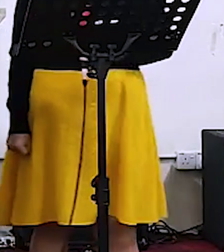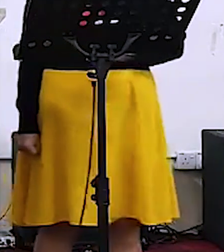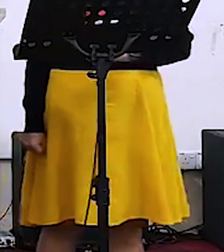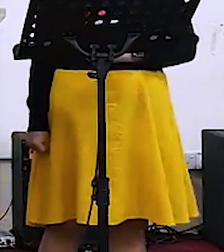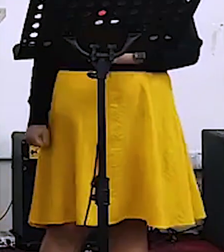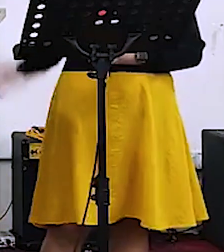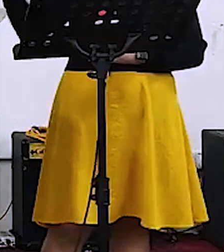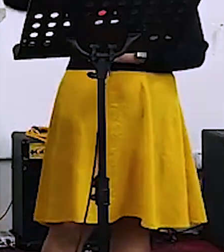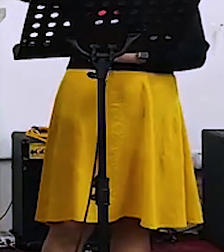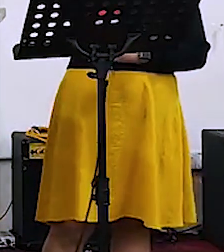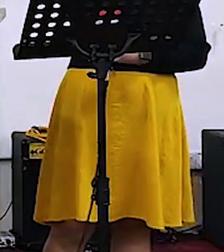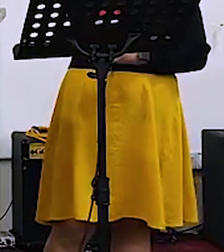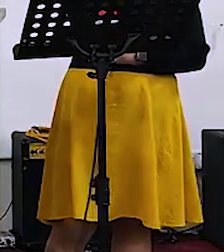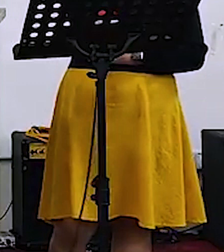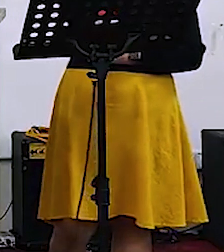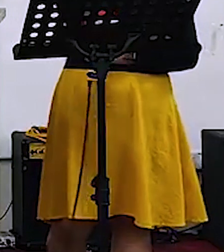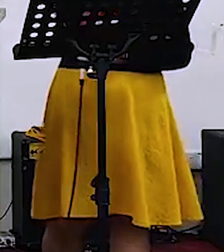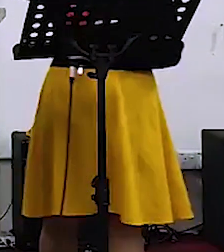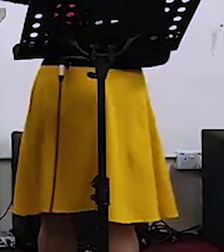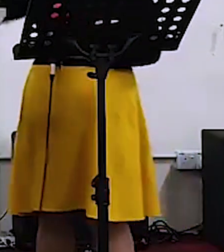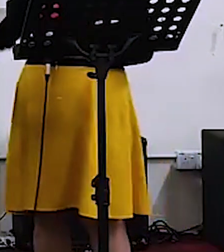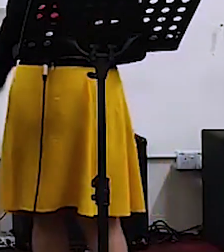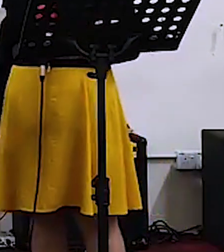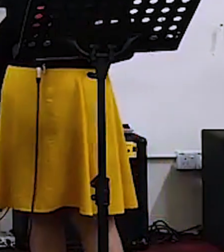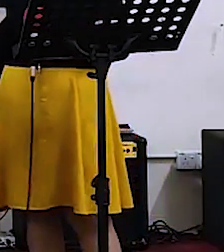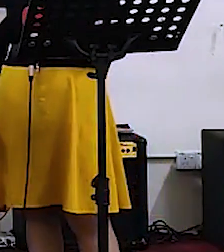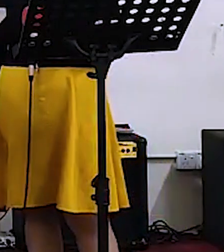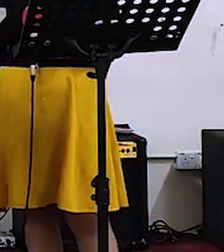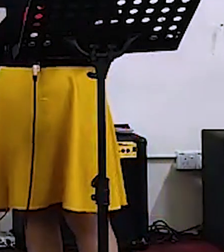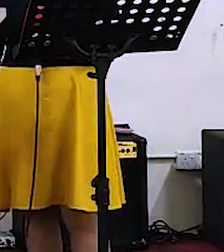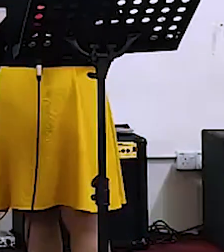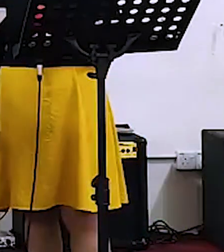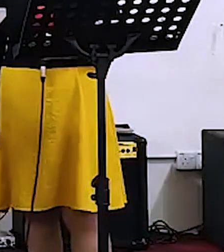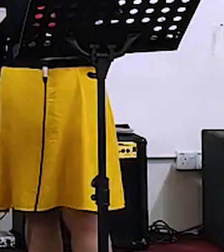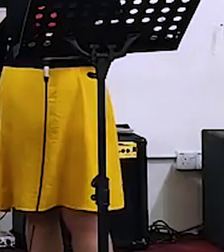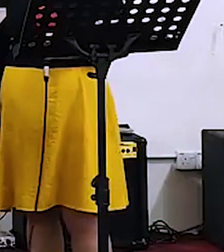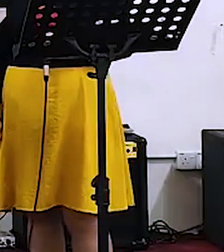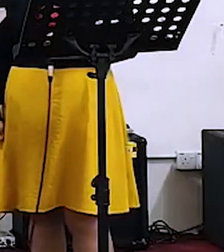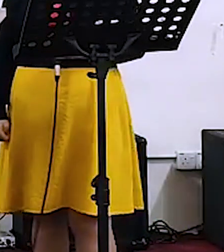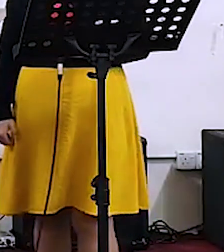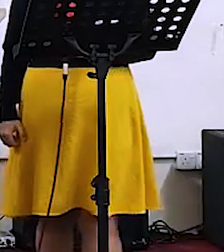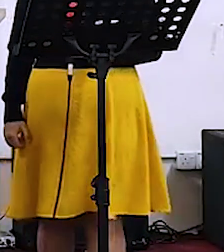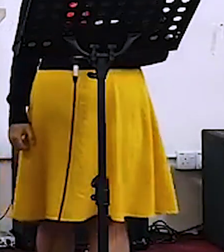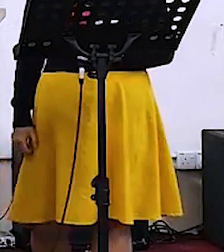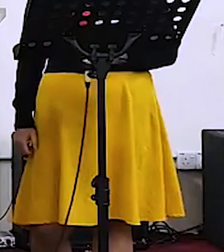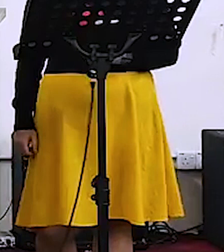parents? How many of you are parents? You don't need to teach your child how to do bad things, they just know